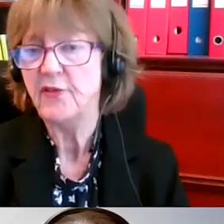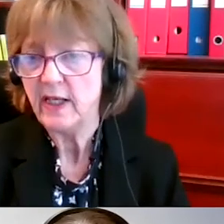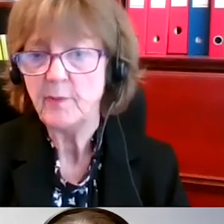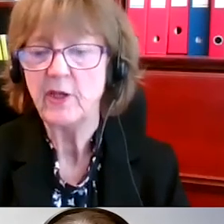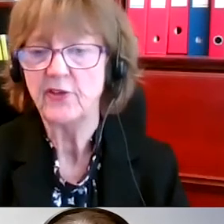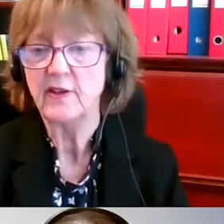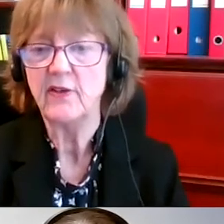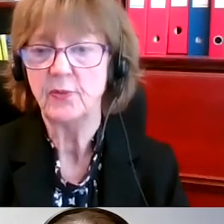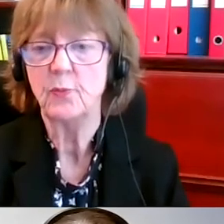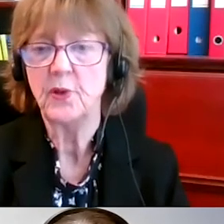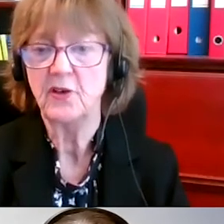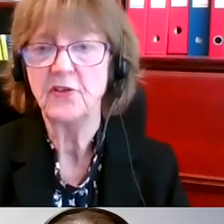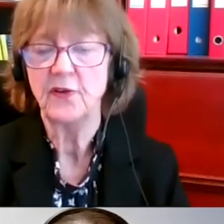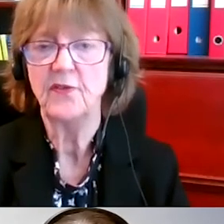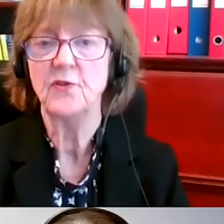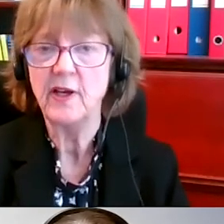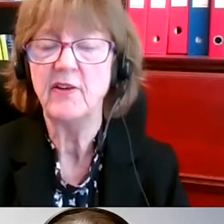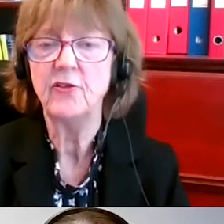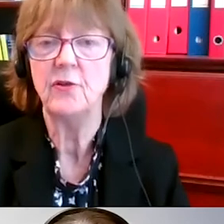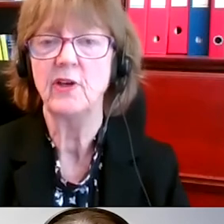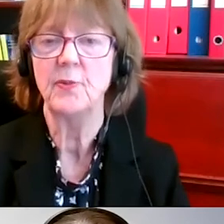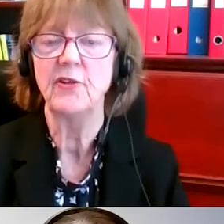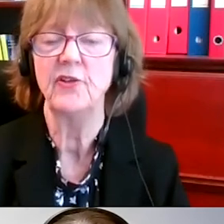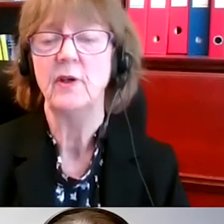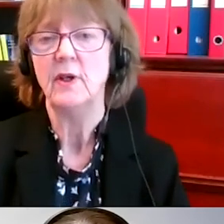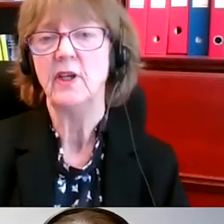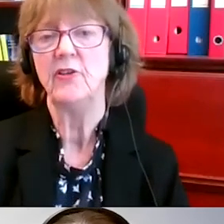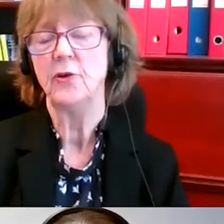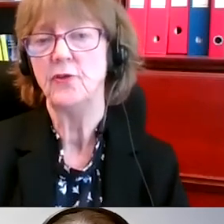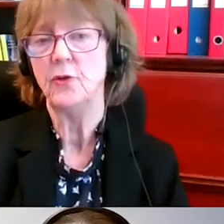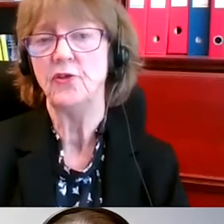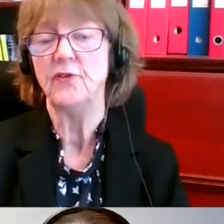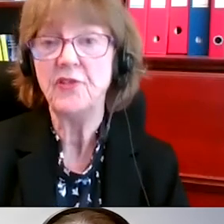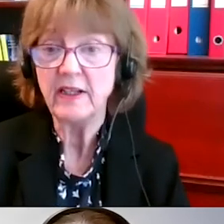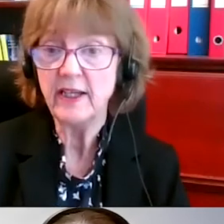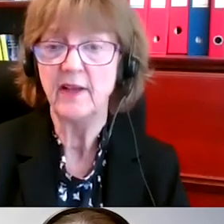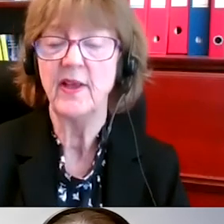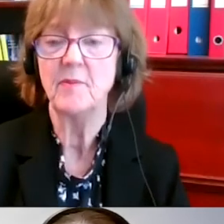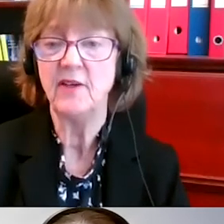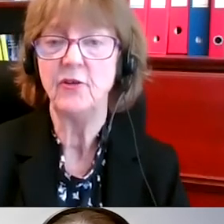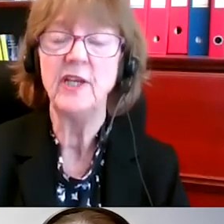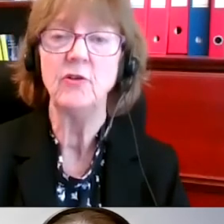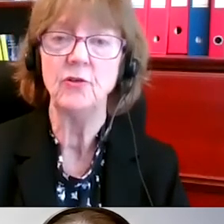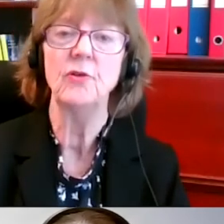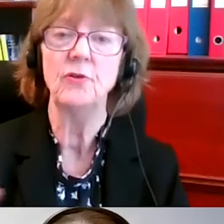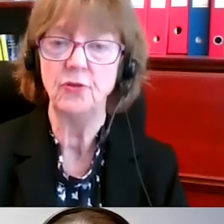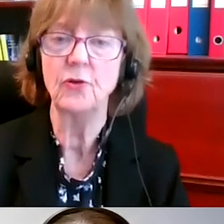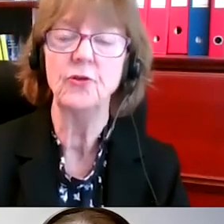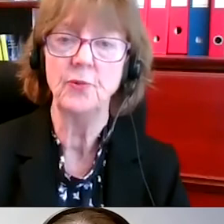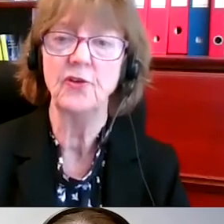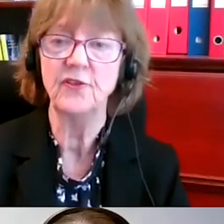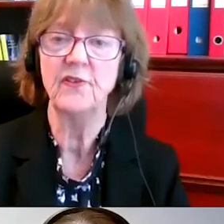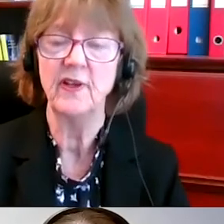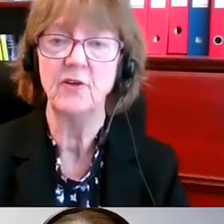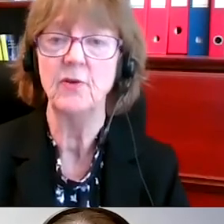rather freely, because that is part of the right, is to express his or her views freely. And that means you need to talk